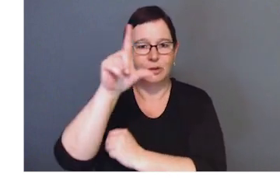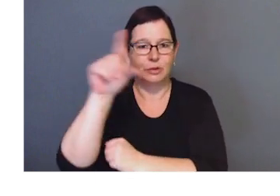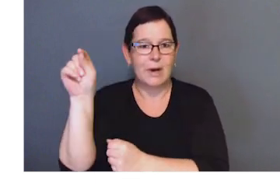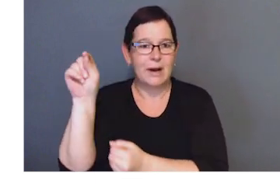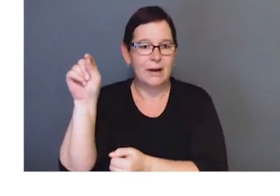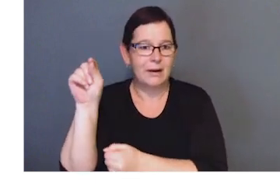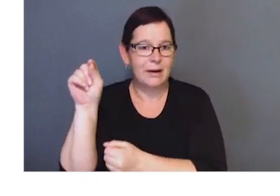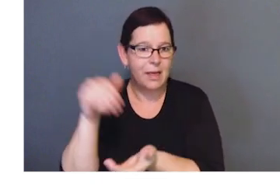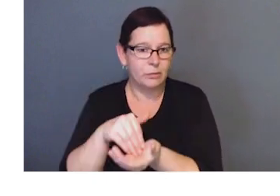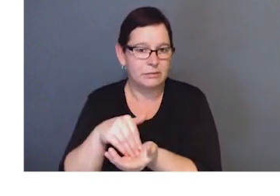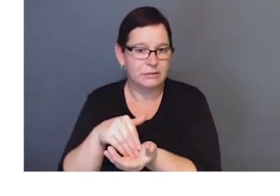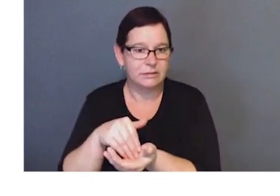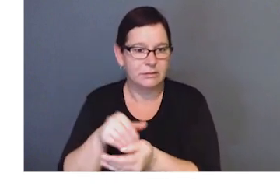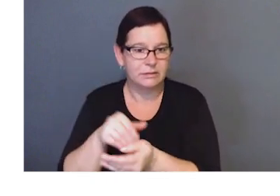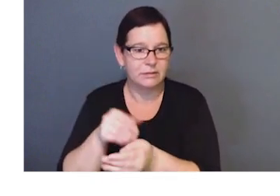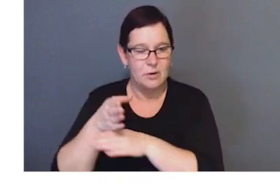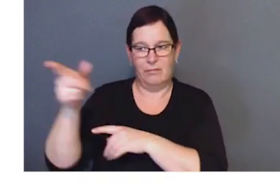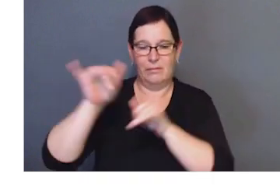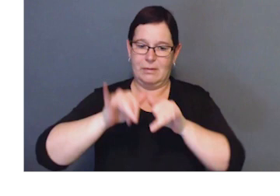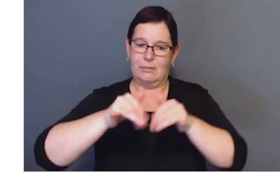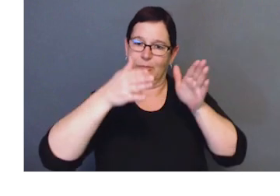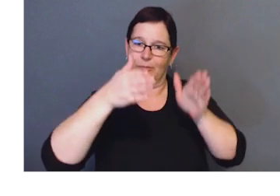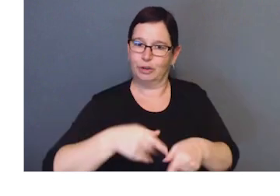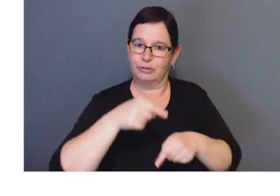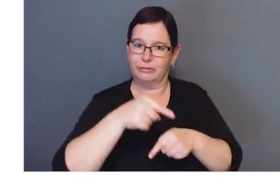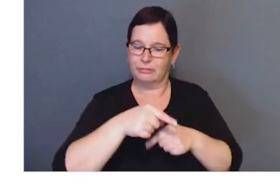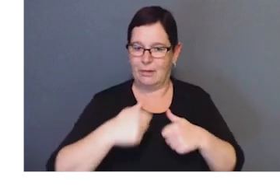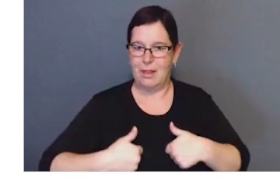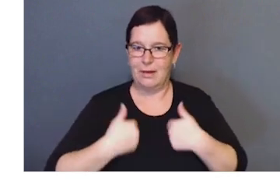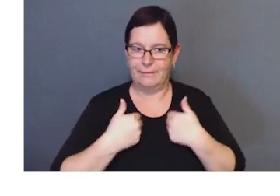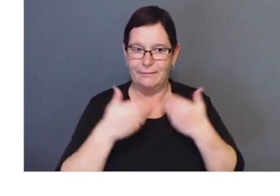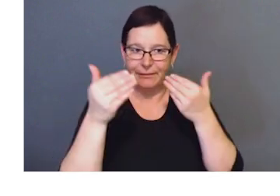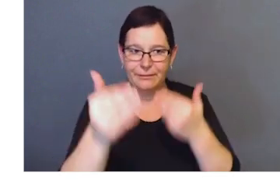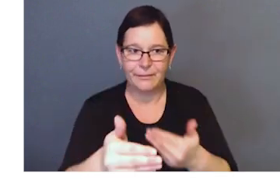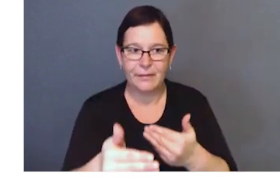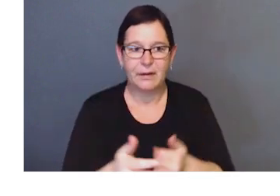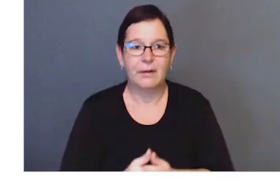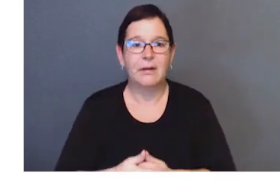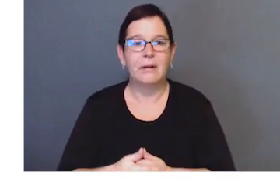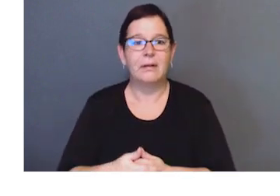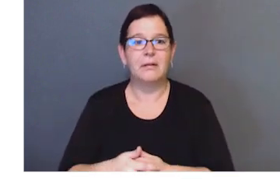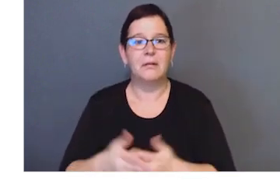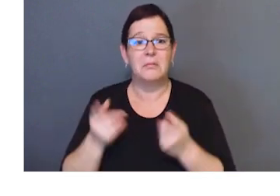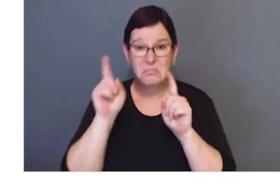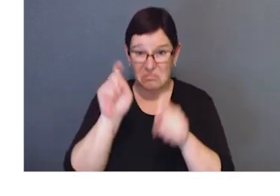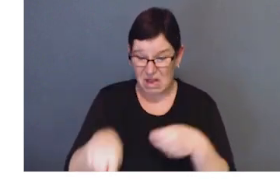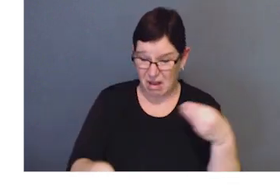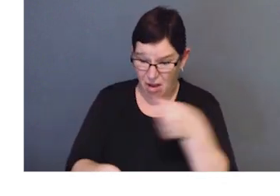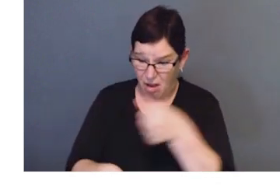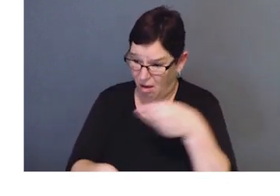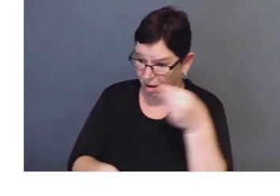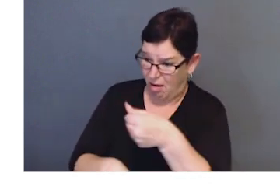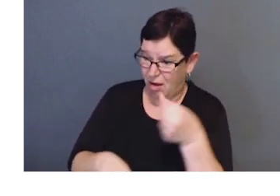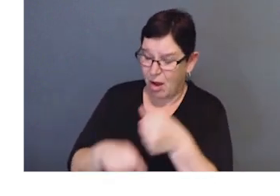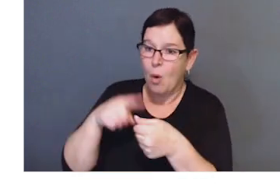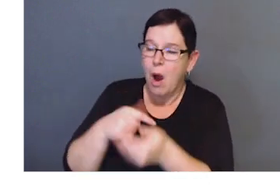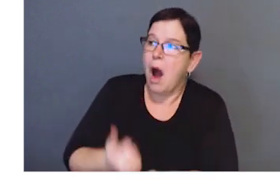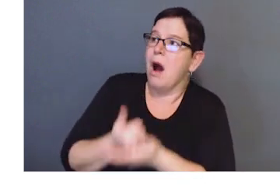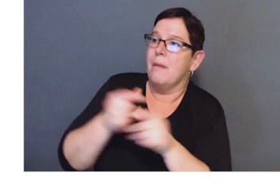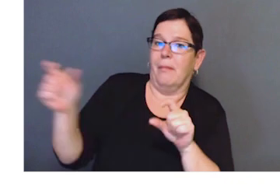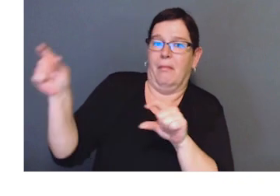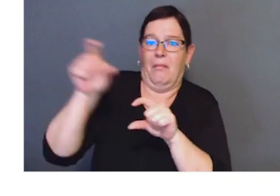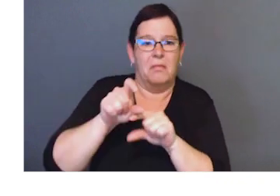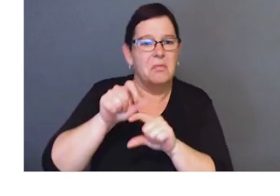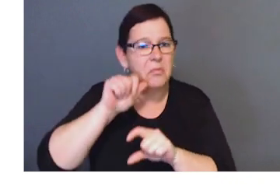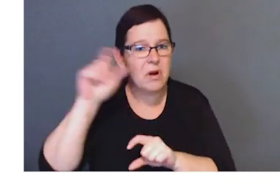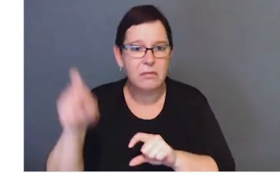No personal contributions have to be made to get the bond. It will automatically be deposited into the RDSP of those